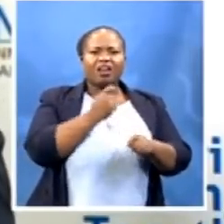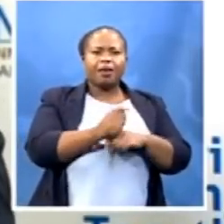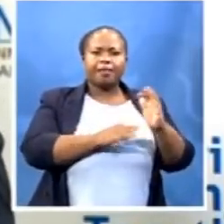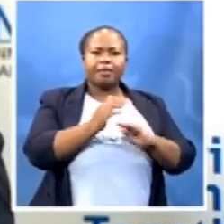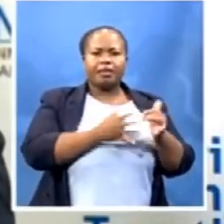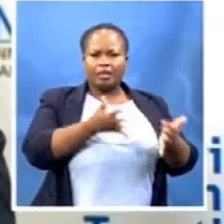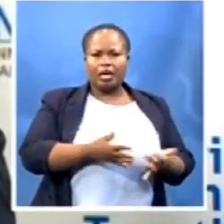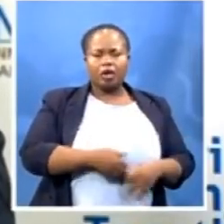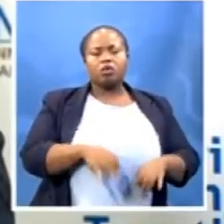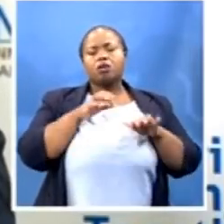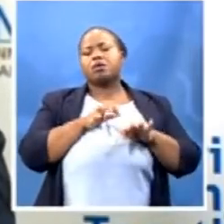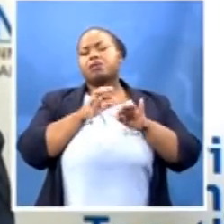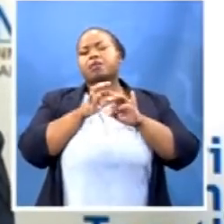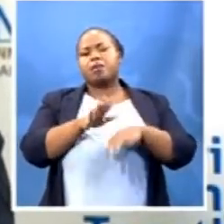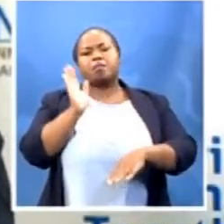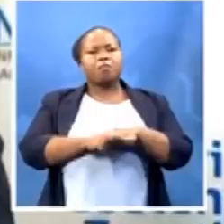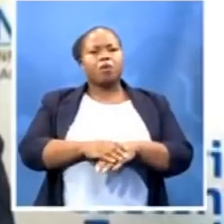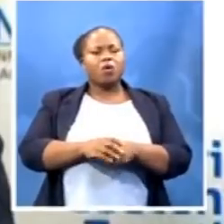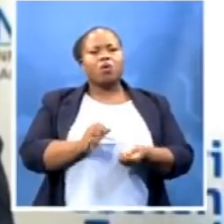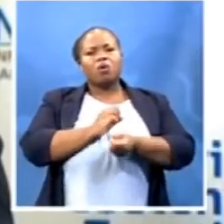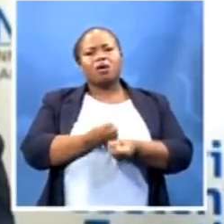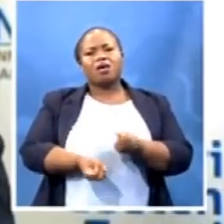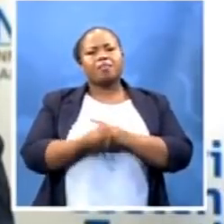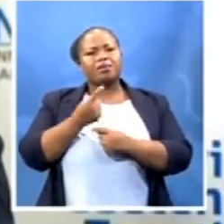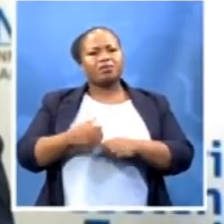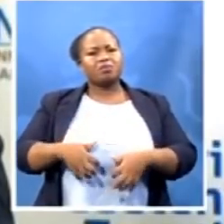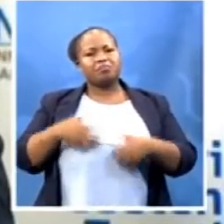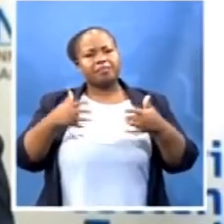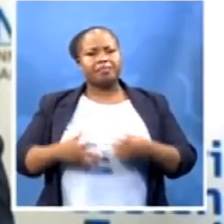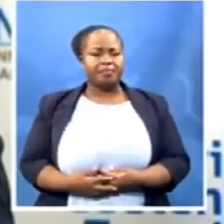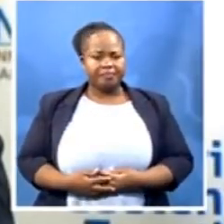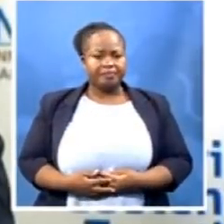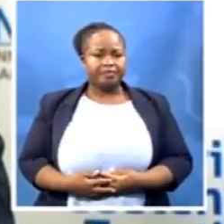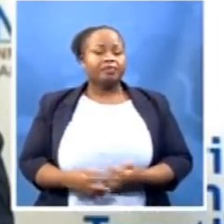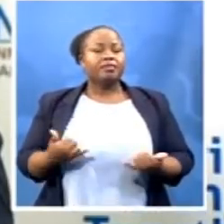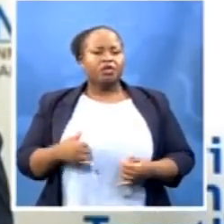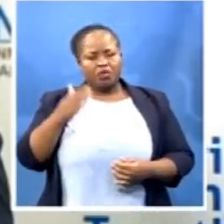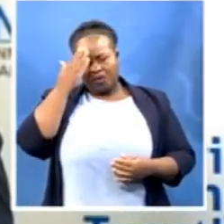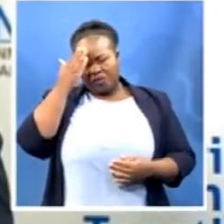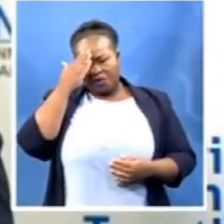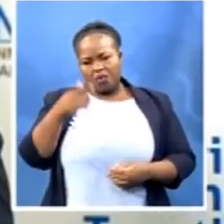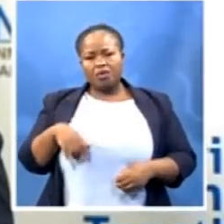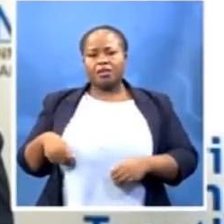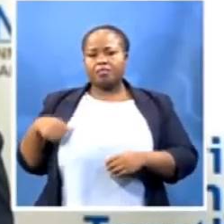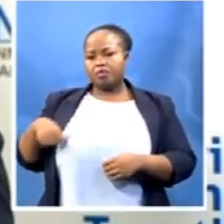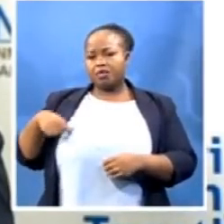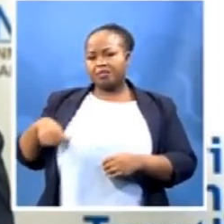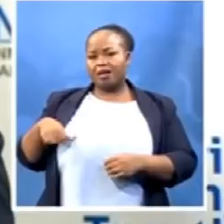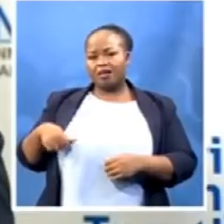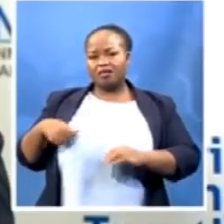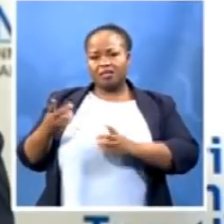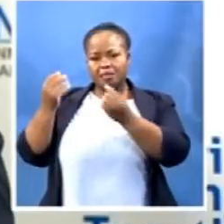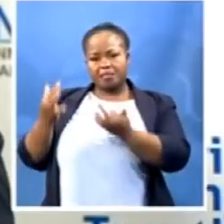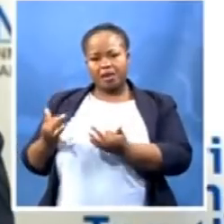unrest. It is important to note that the approved budget of municipalities can only address issues as identified through the